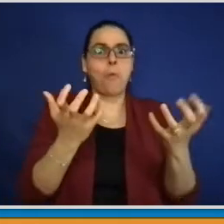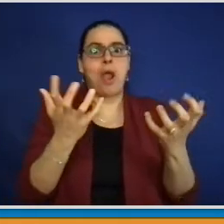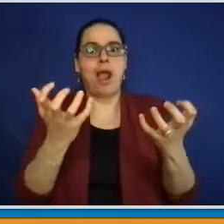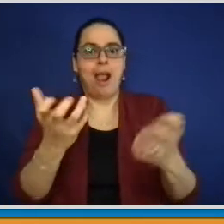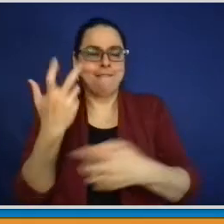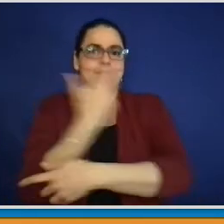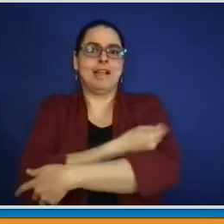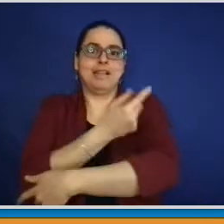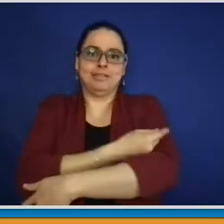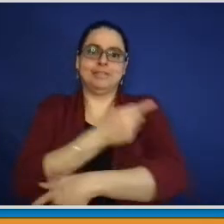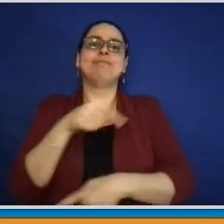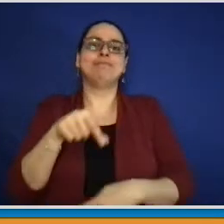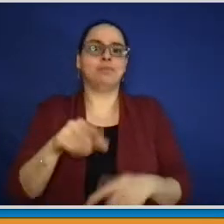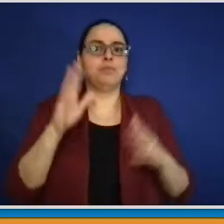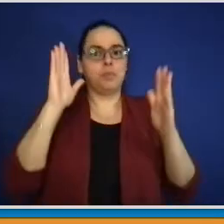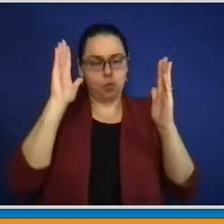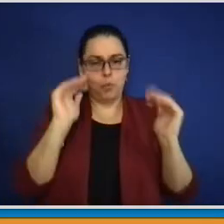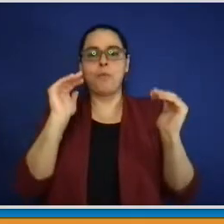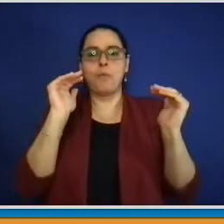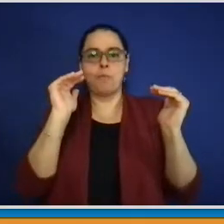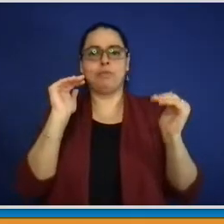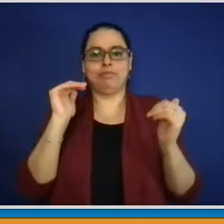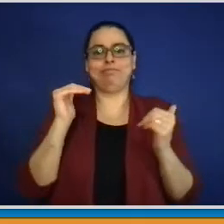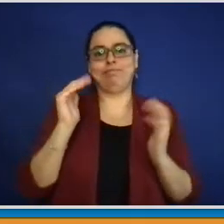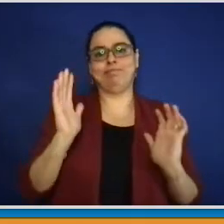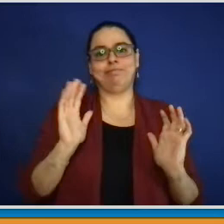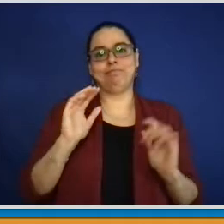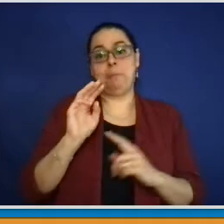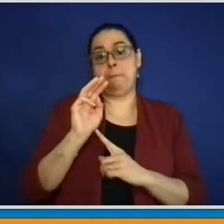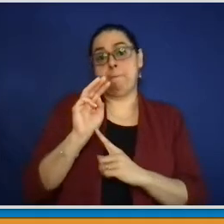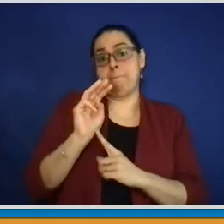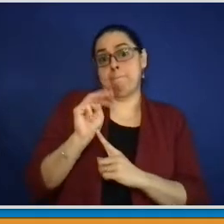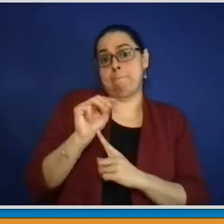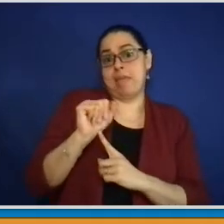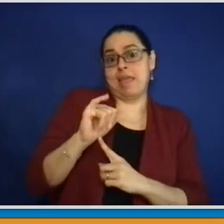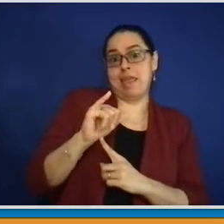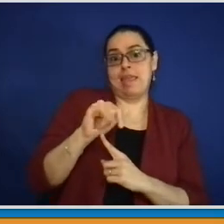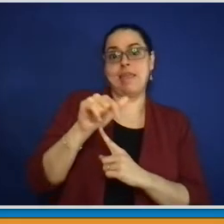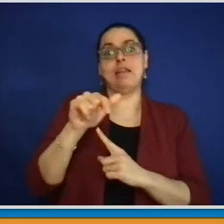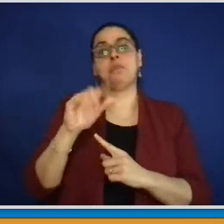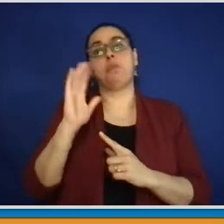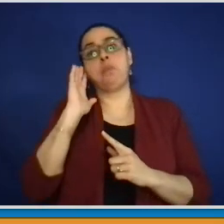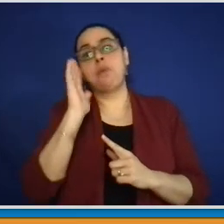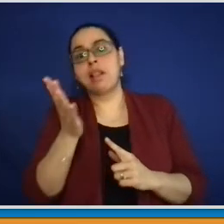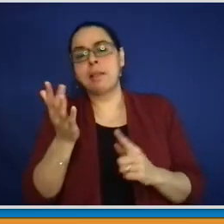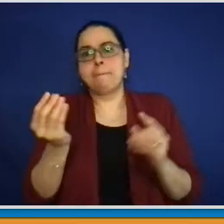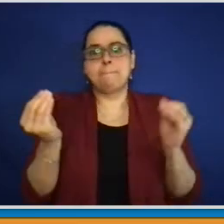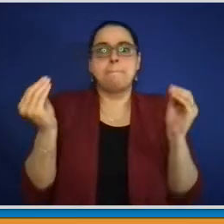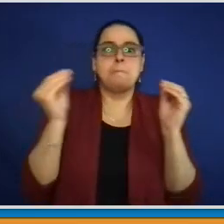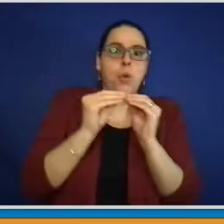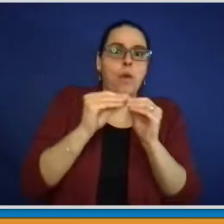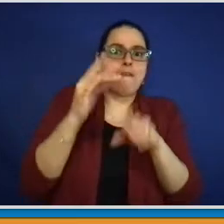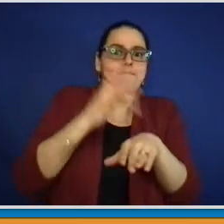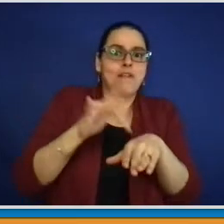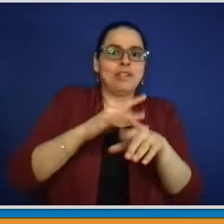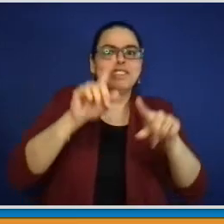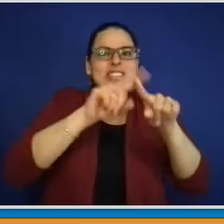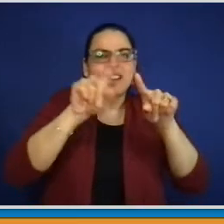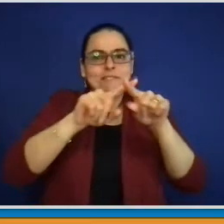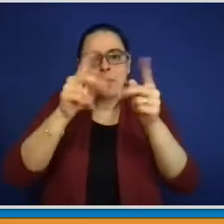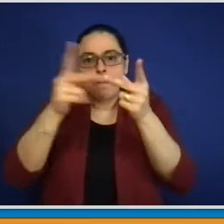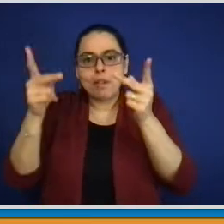and the scope of the vaccination process from some of the standard locations, as well as local pharmacies, the pop-ups that are coming all over the place.